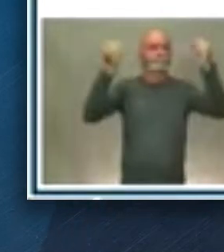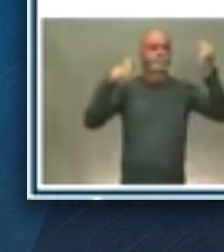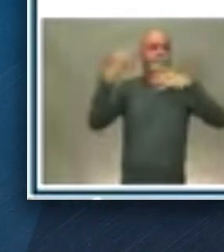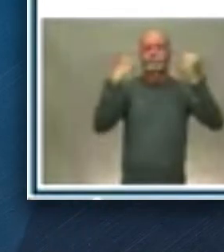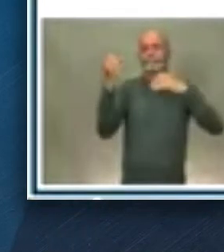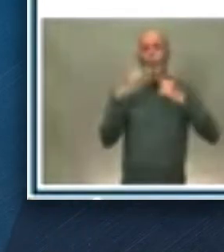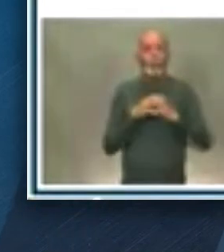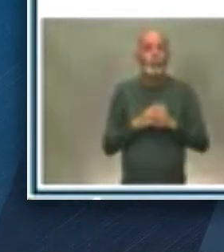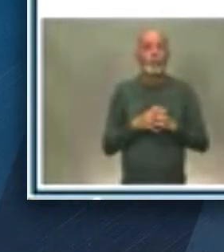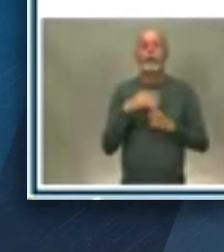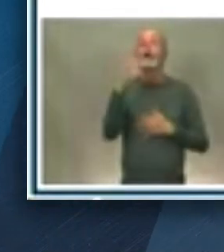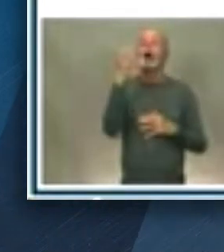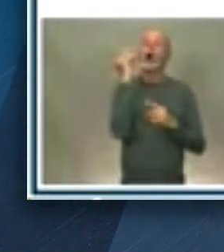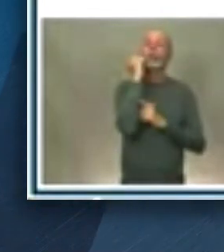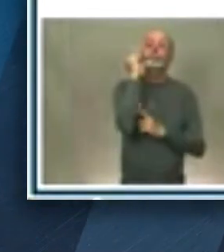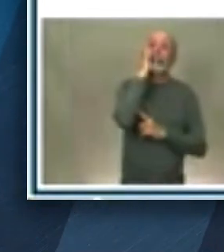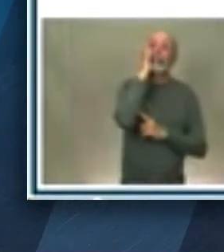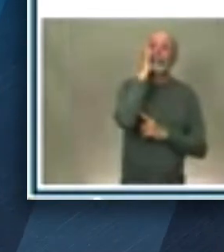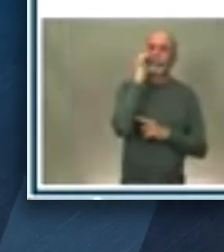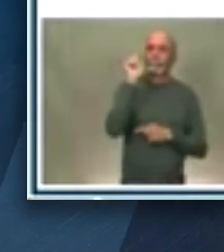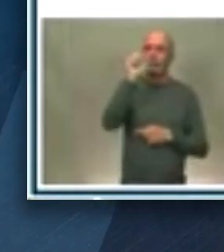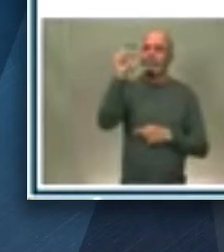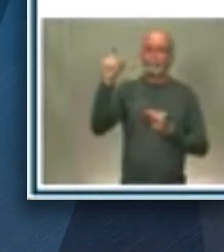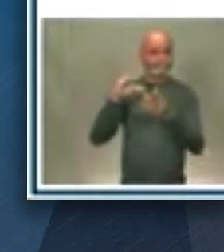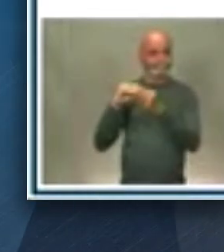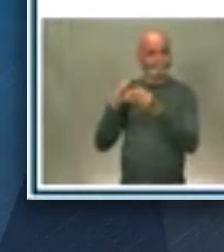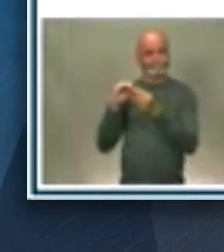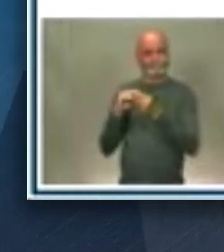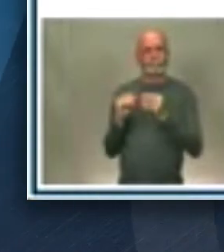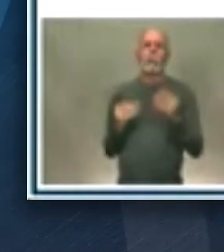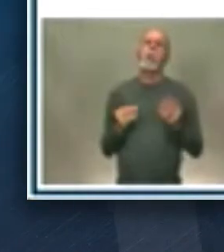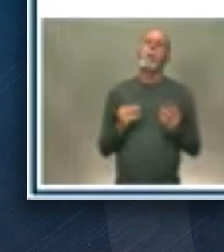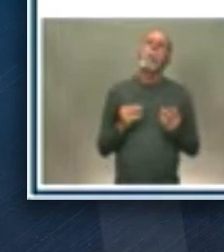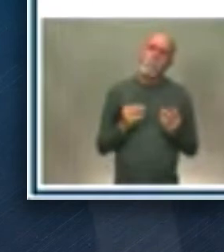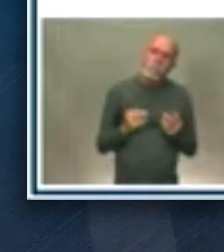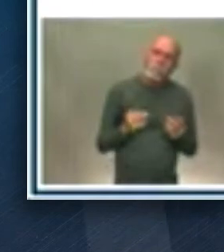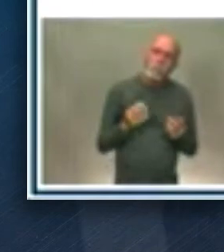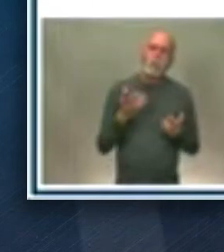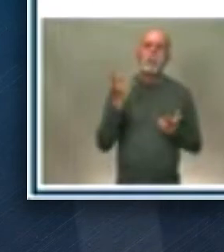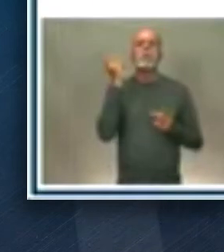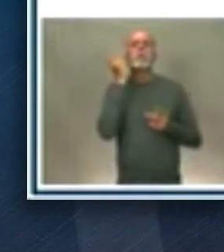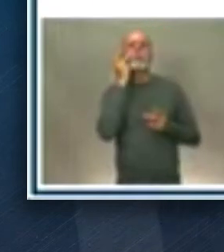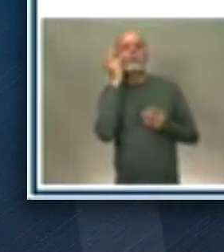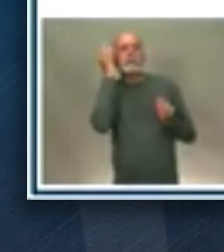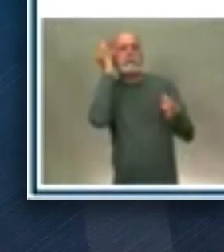are something that people talk about. So we're gonna make we'll have a thoughtful discussion